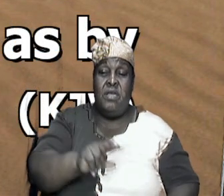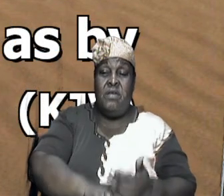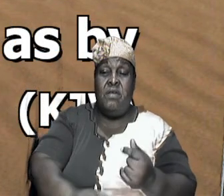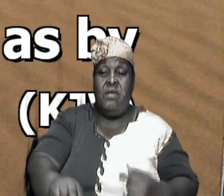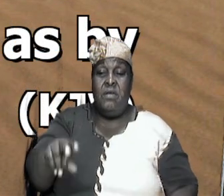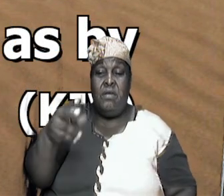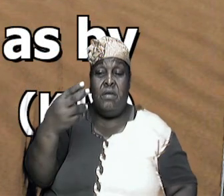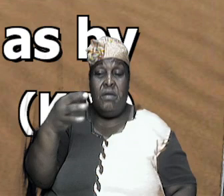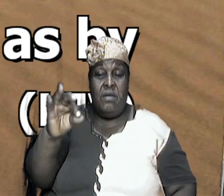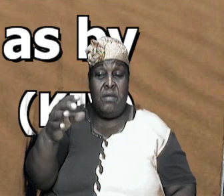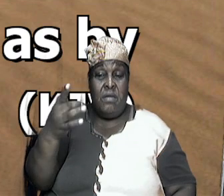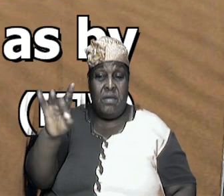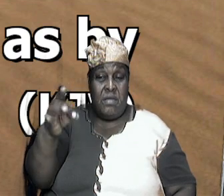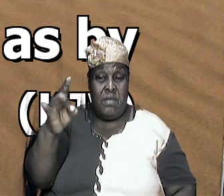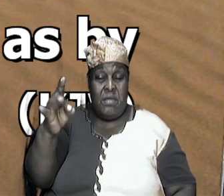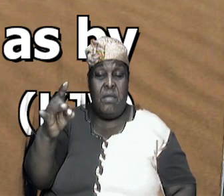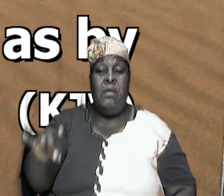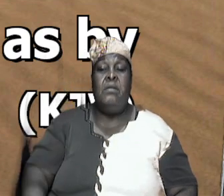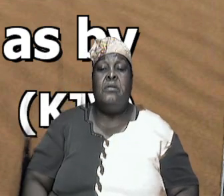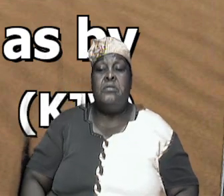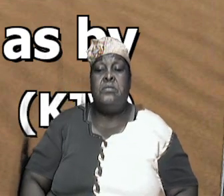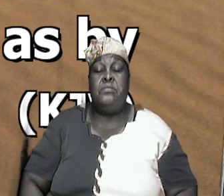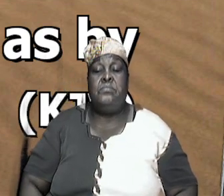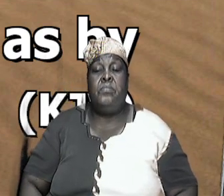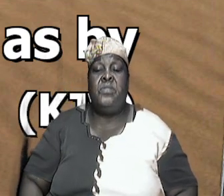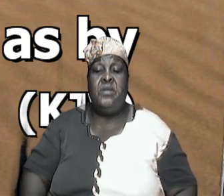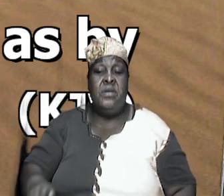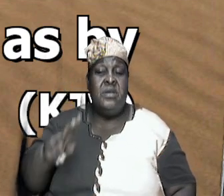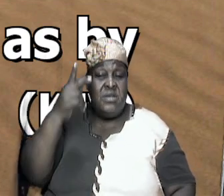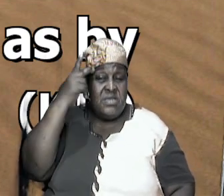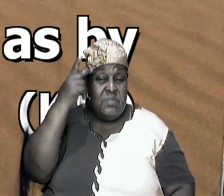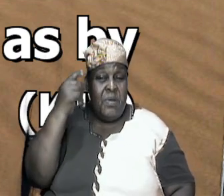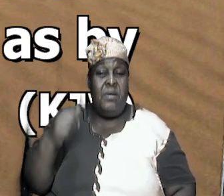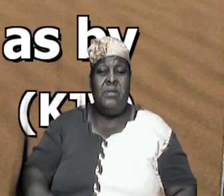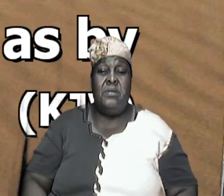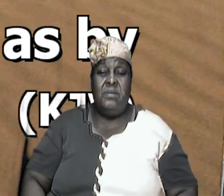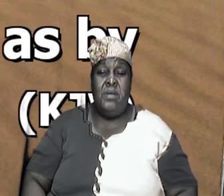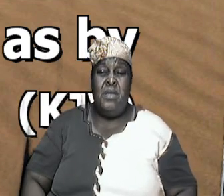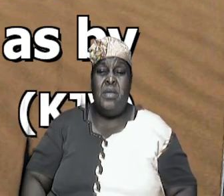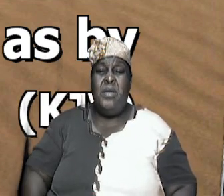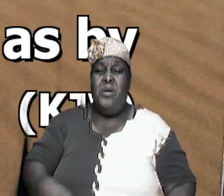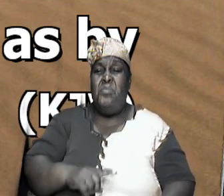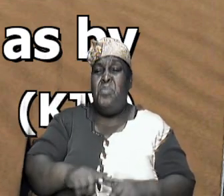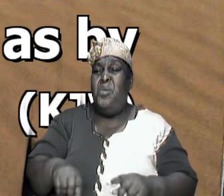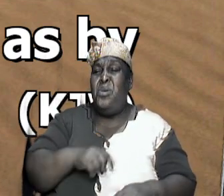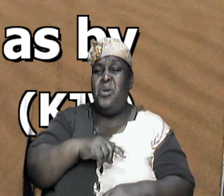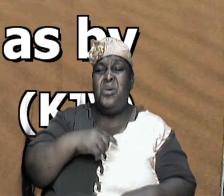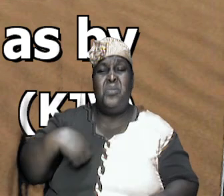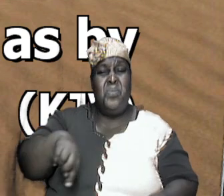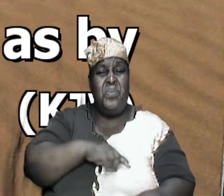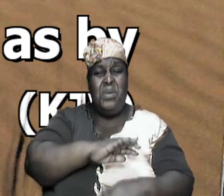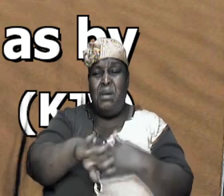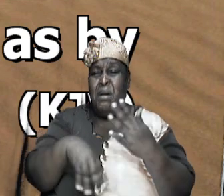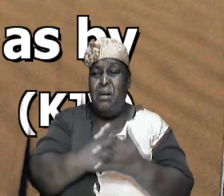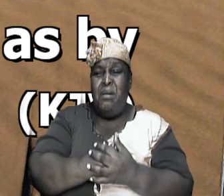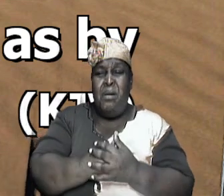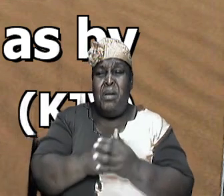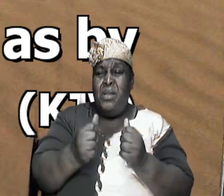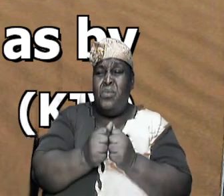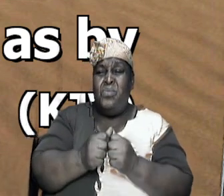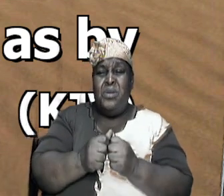3 and verse 18. So this is Paul now, and he's saying that, but we all with open